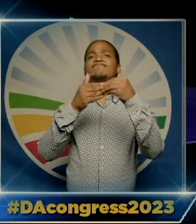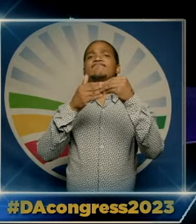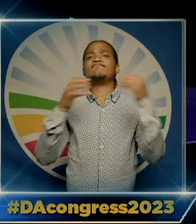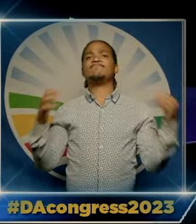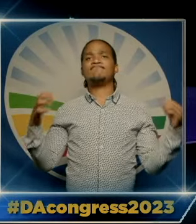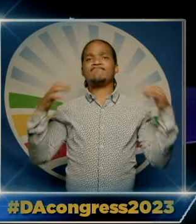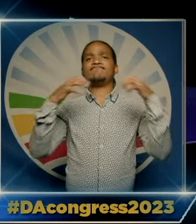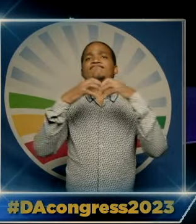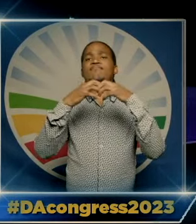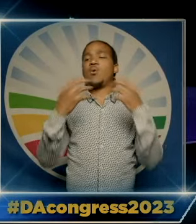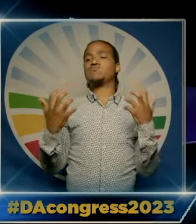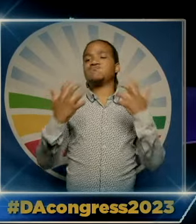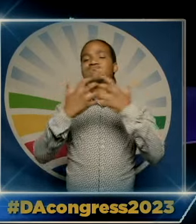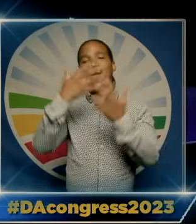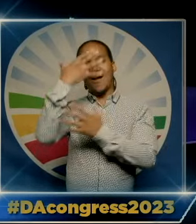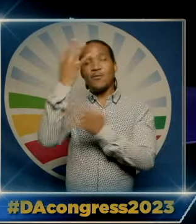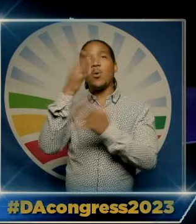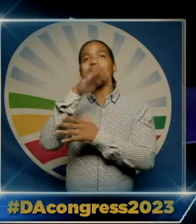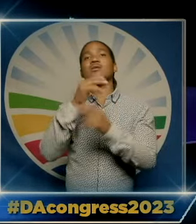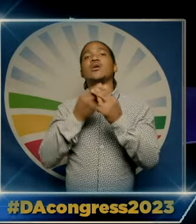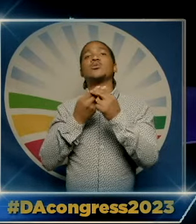union buildings in South Africa.